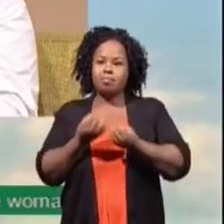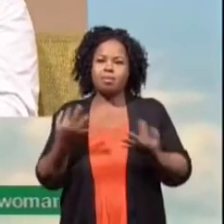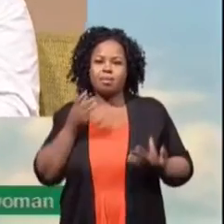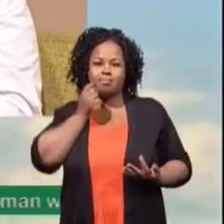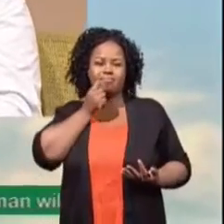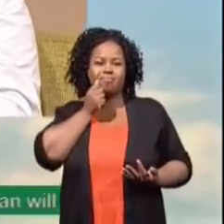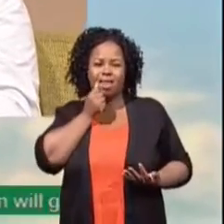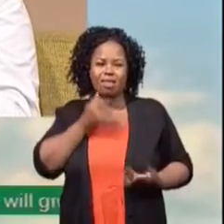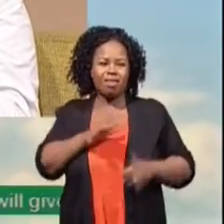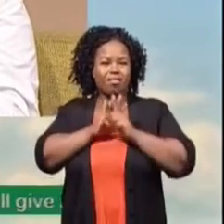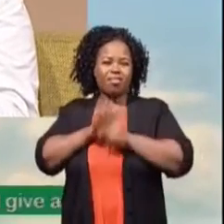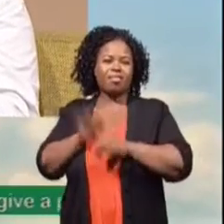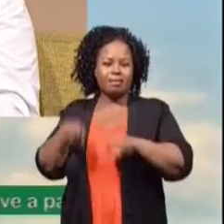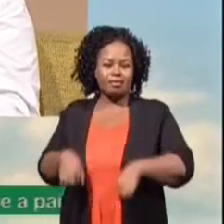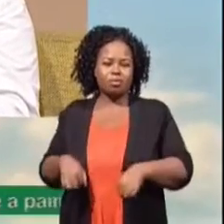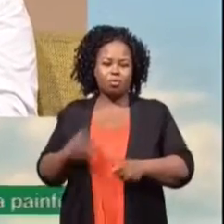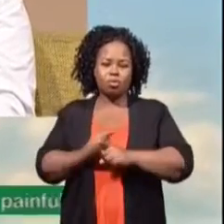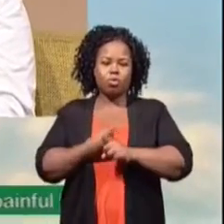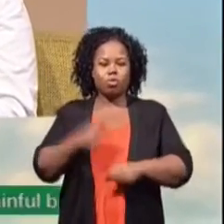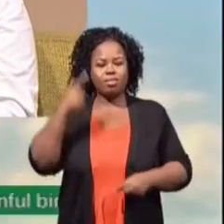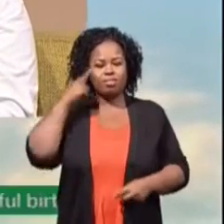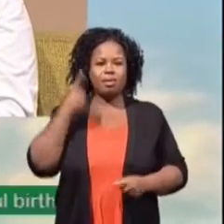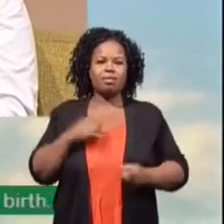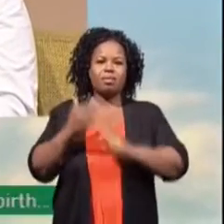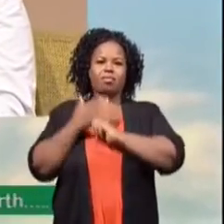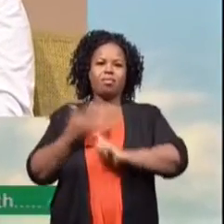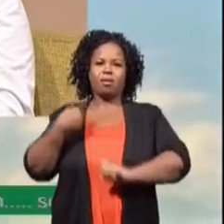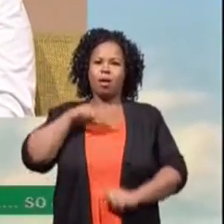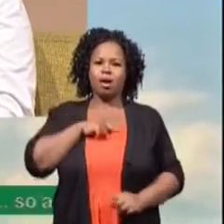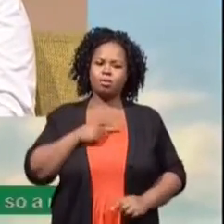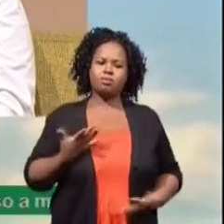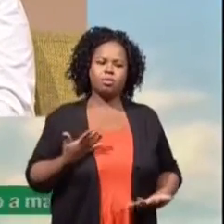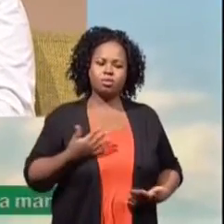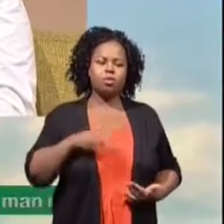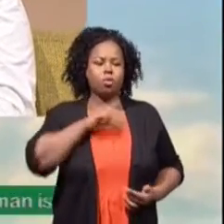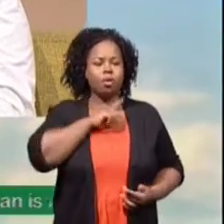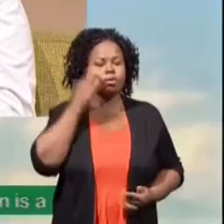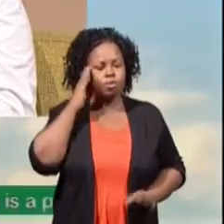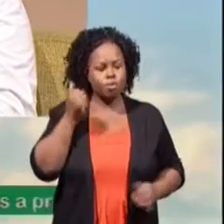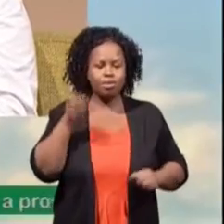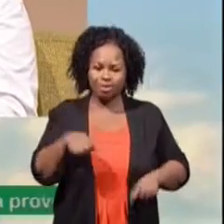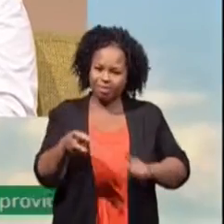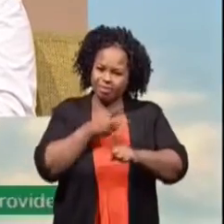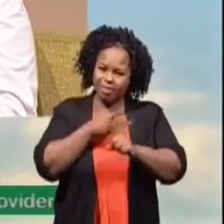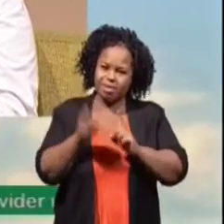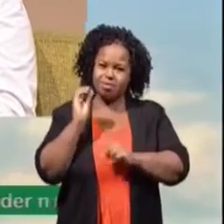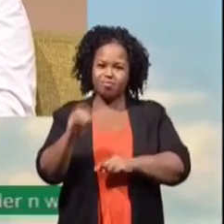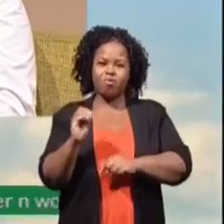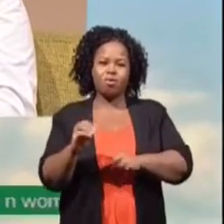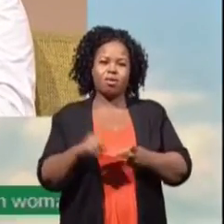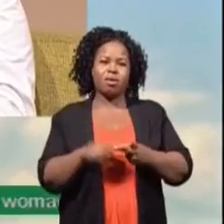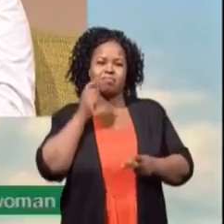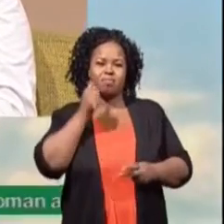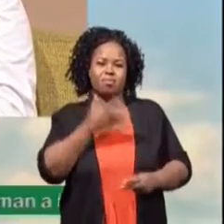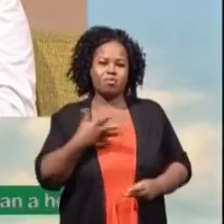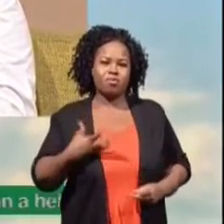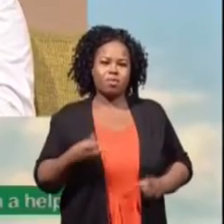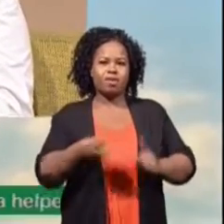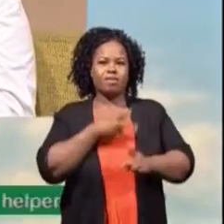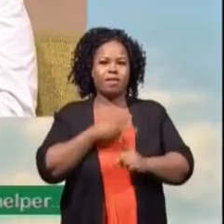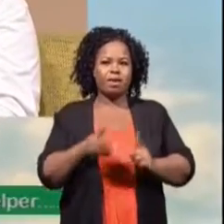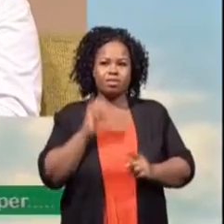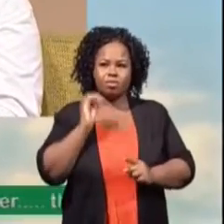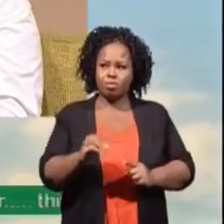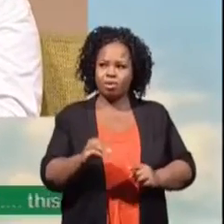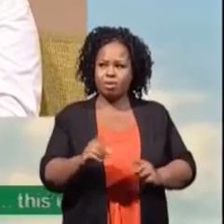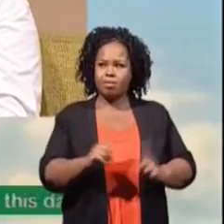out there amadoda amaninzi aqinezele. We take about and meeting ngathi ngabantu abasiqinezelayo. Yes, we know there's domestic violence. Yes, we know ukuthi there's gender based